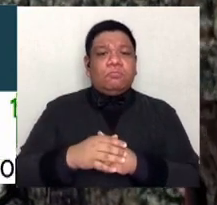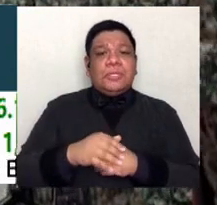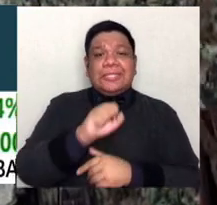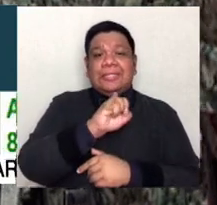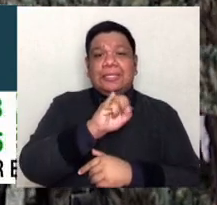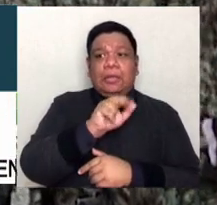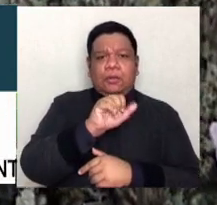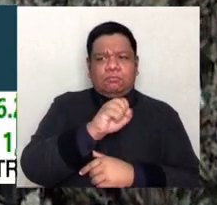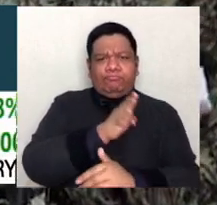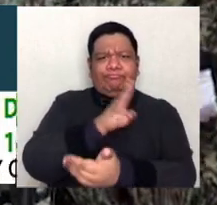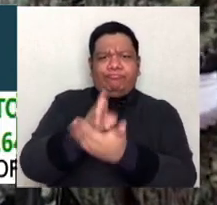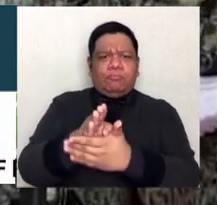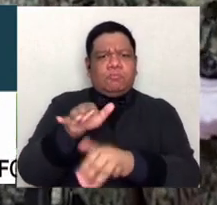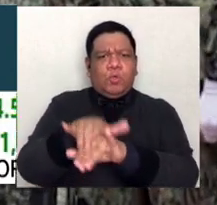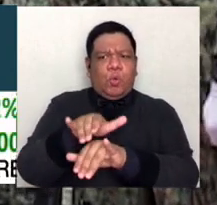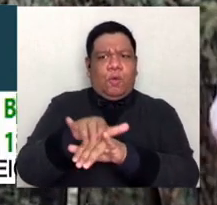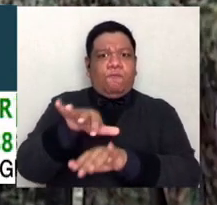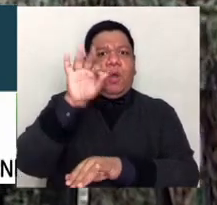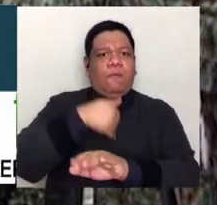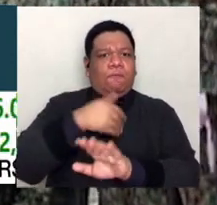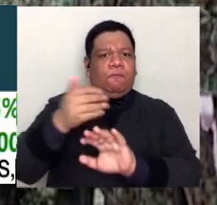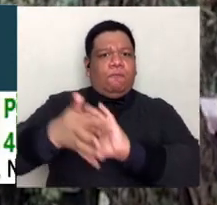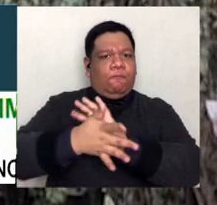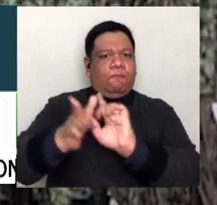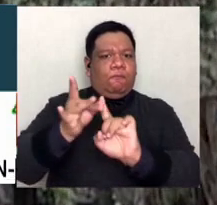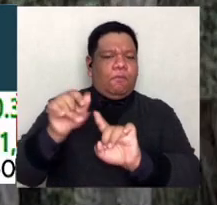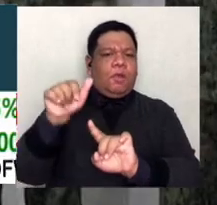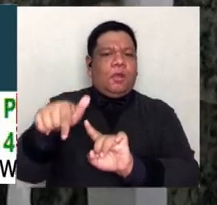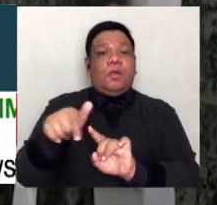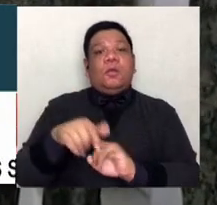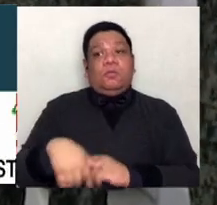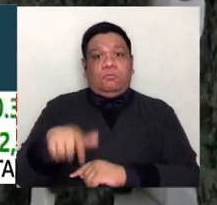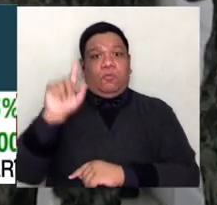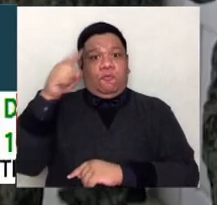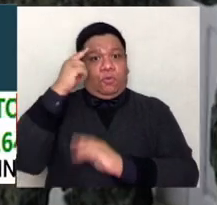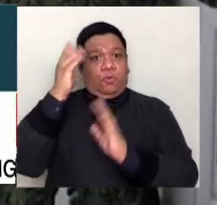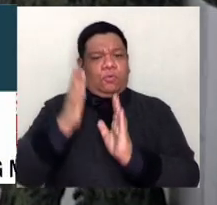with COVID-19. Oriental Mindoro Governor Hurmilito Dolor says